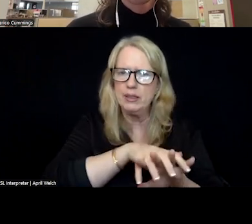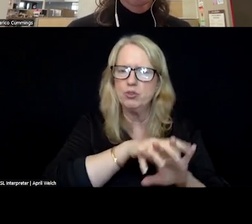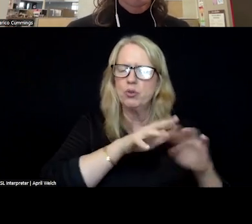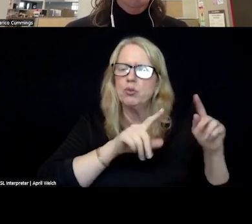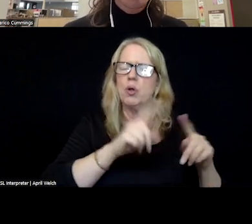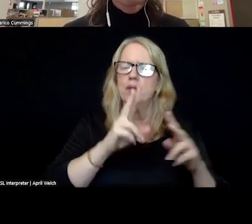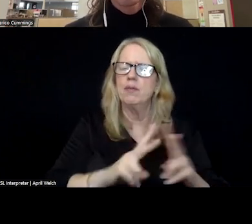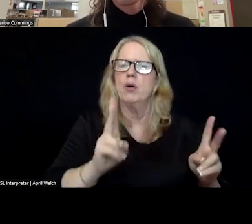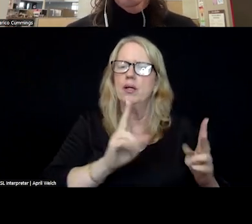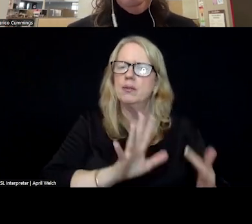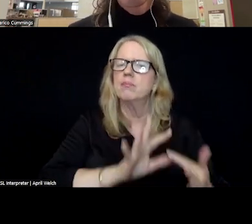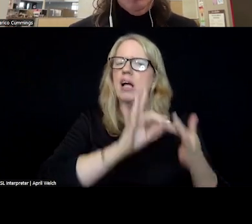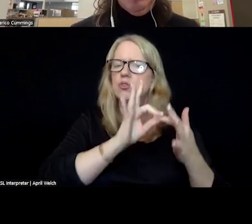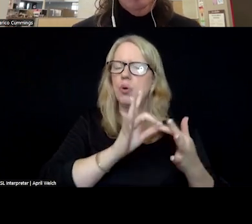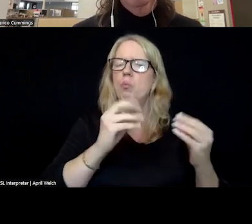special.